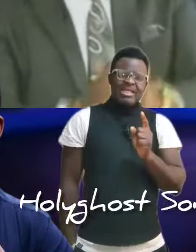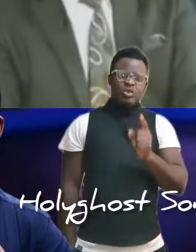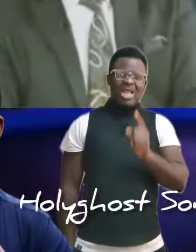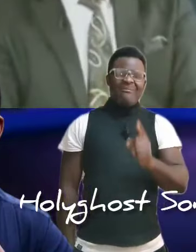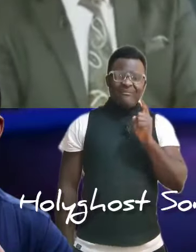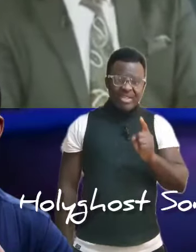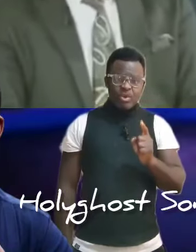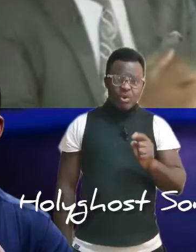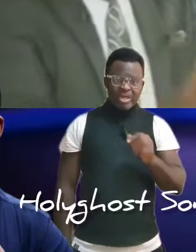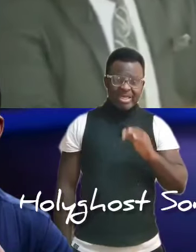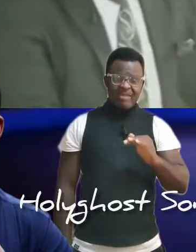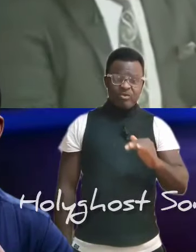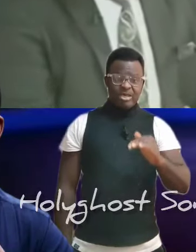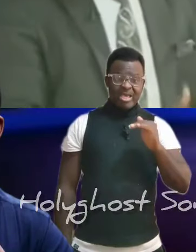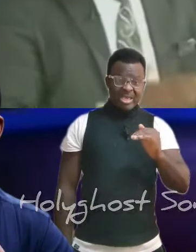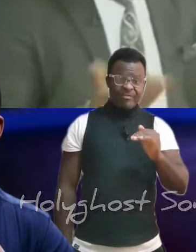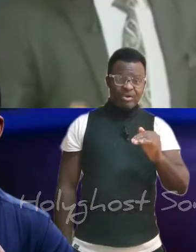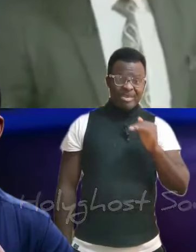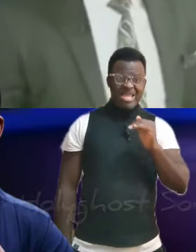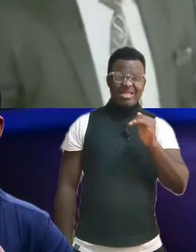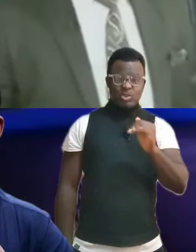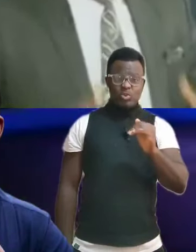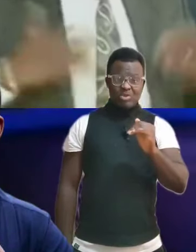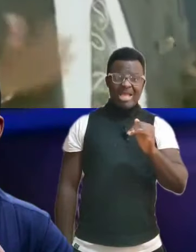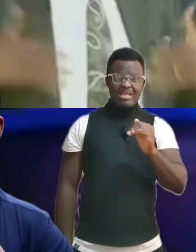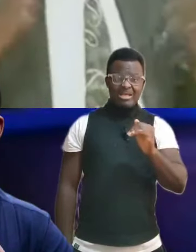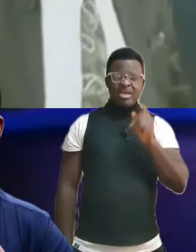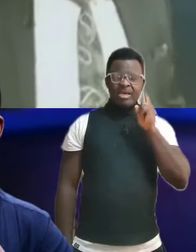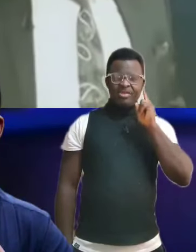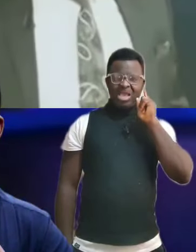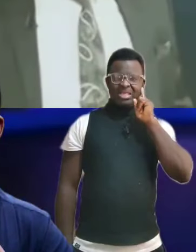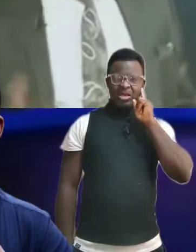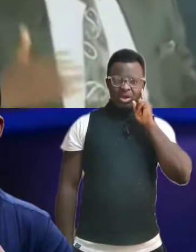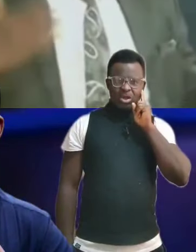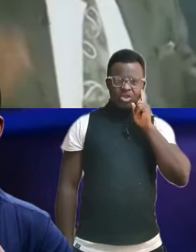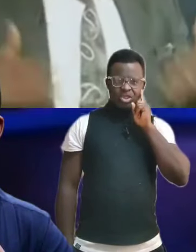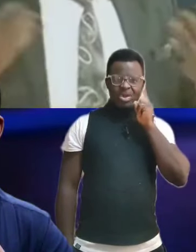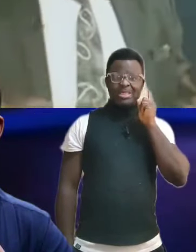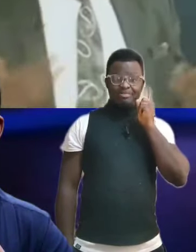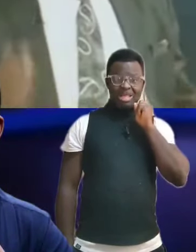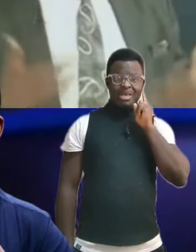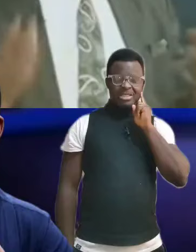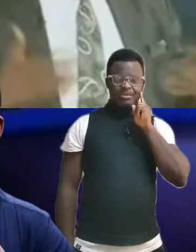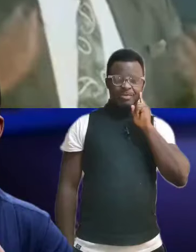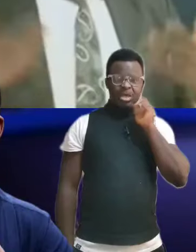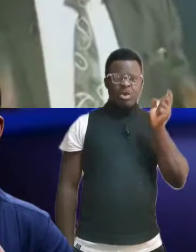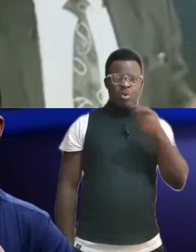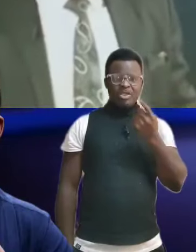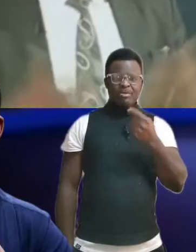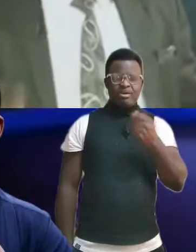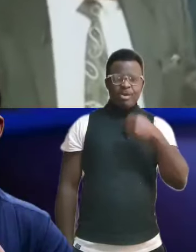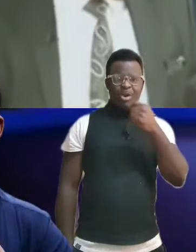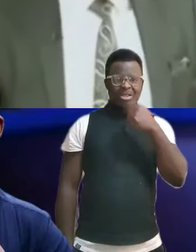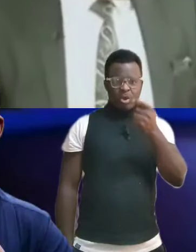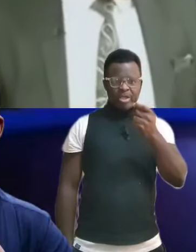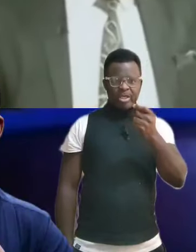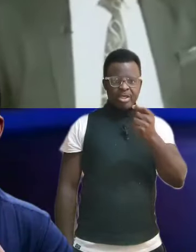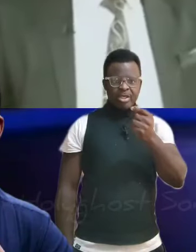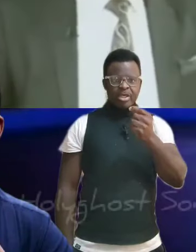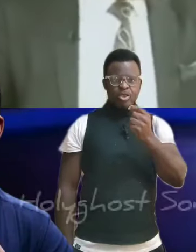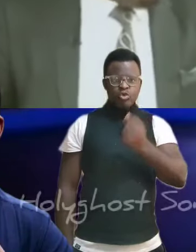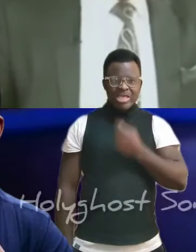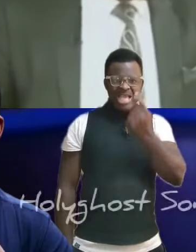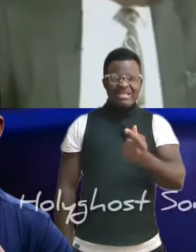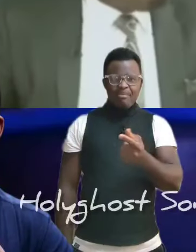hands are tied. Those rights have been declared to be an aspiration. All right. Or intention which government want to achieve in future.